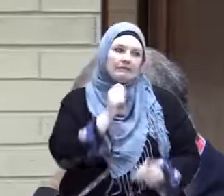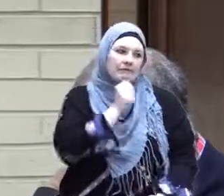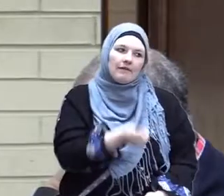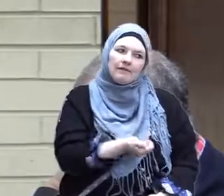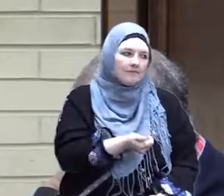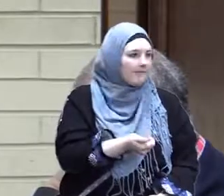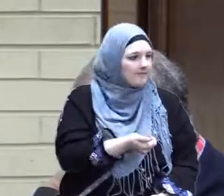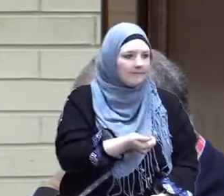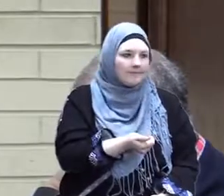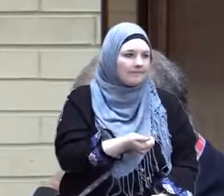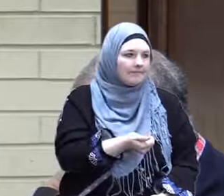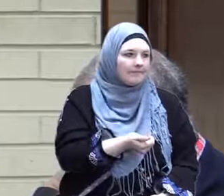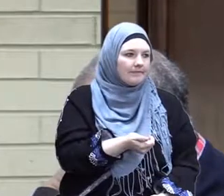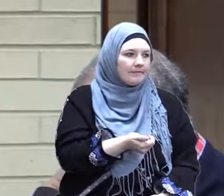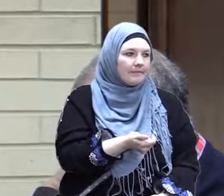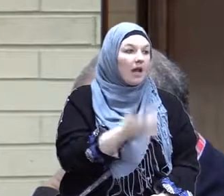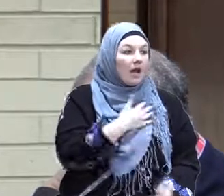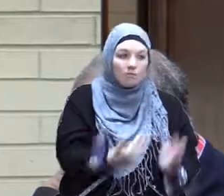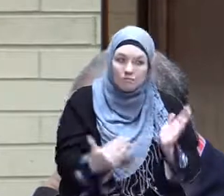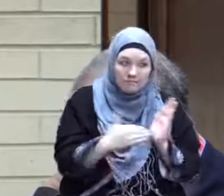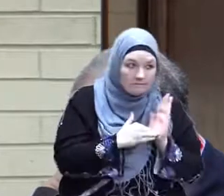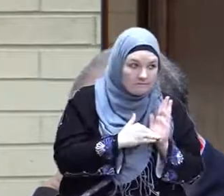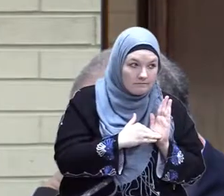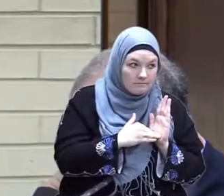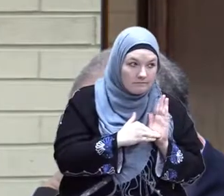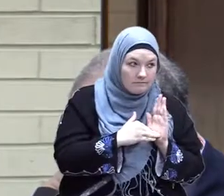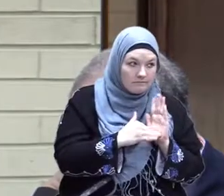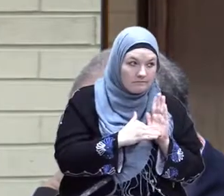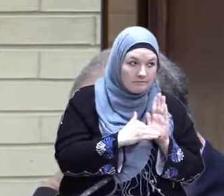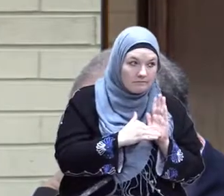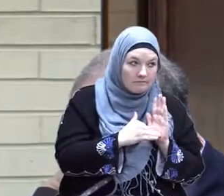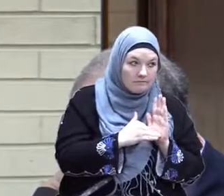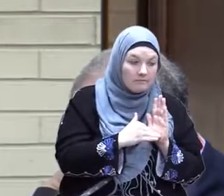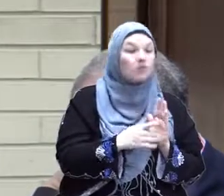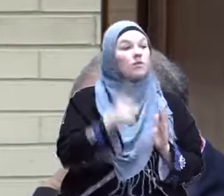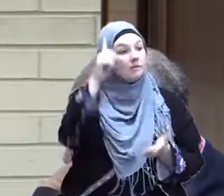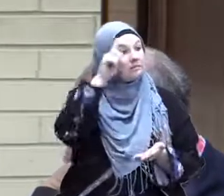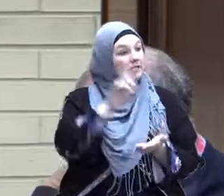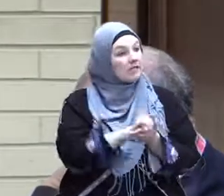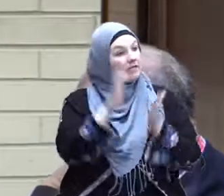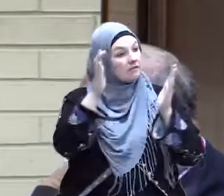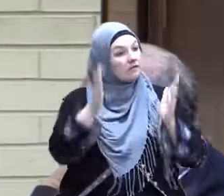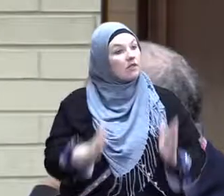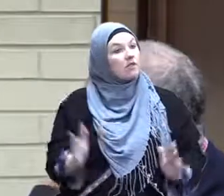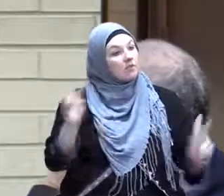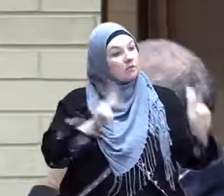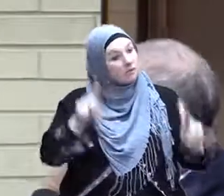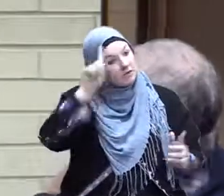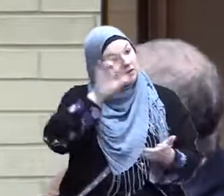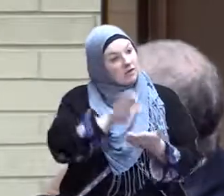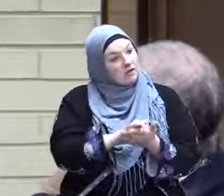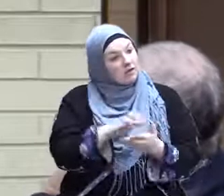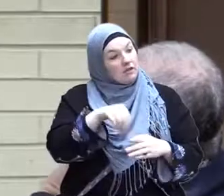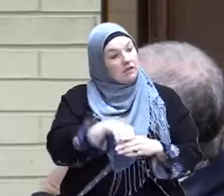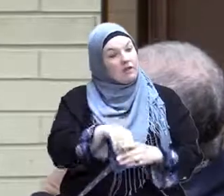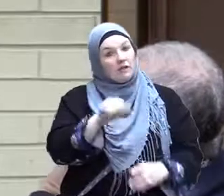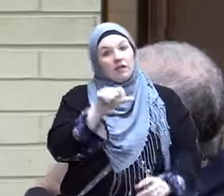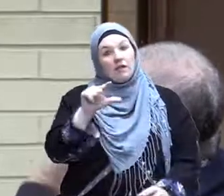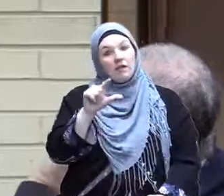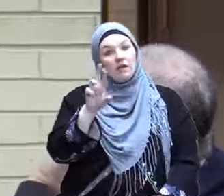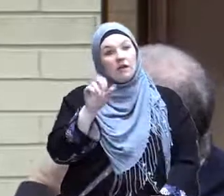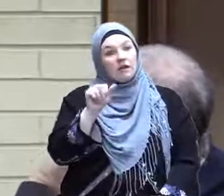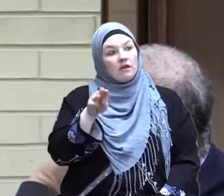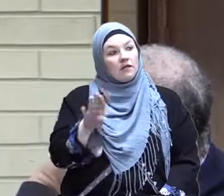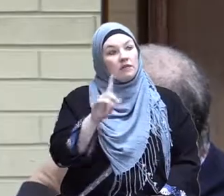not anywhere else, I repeat. So the believers are those who believe in al-ghayb,